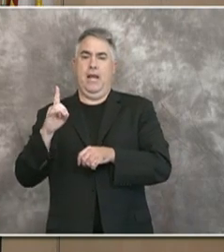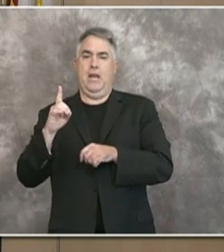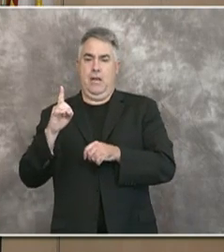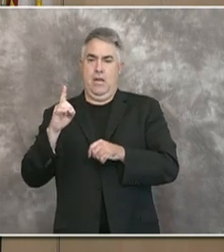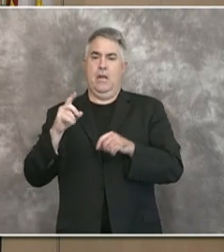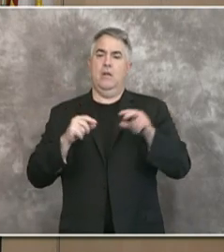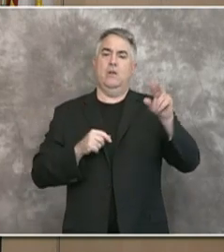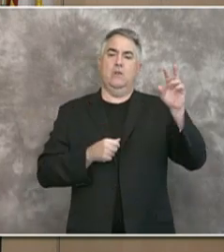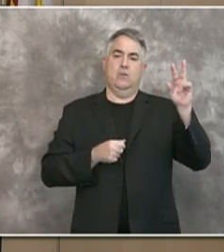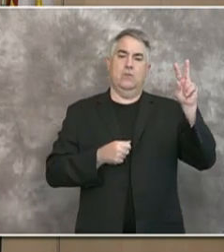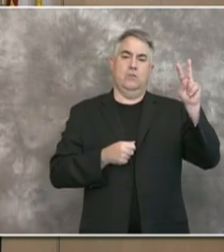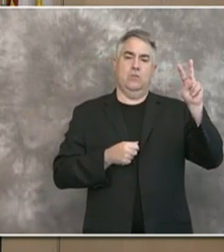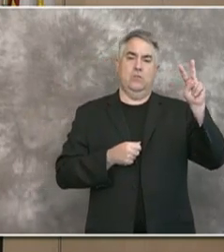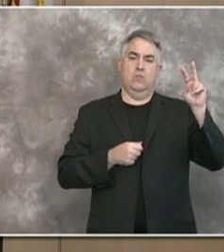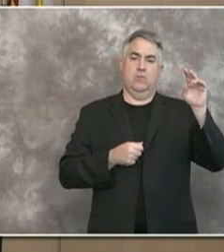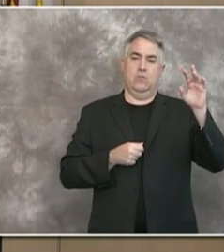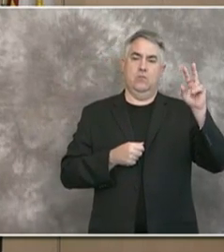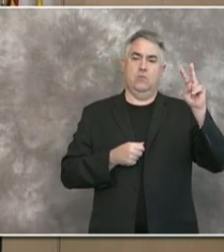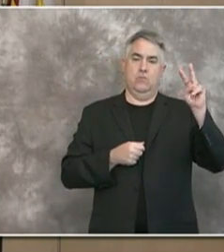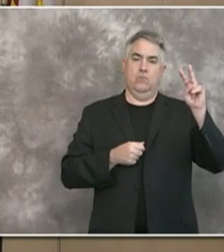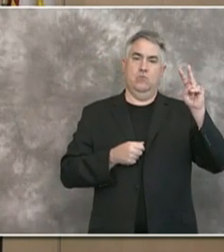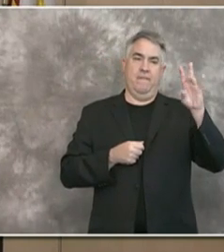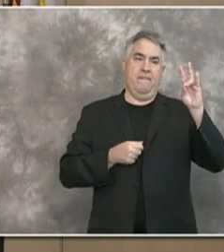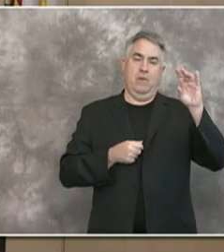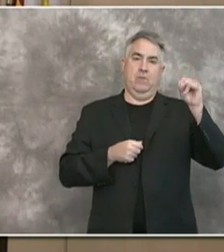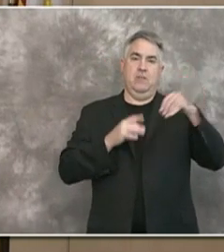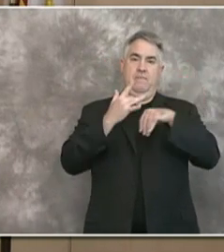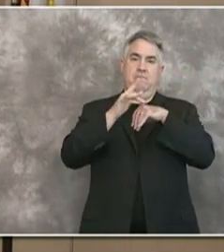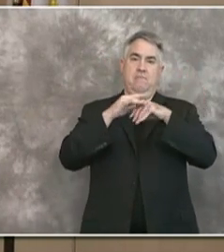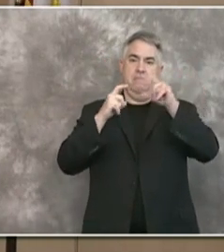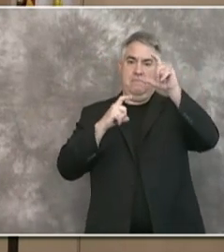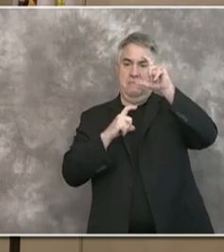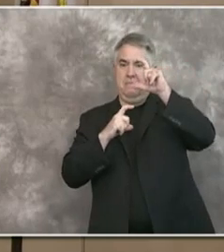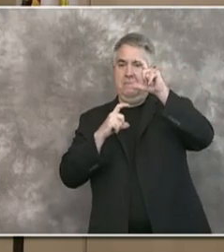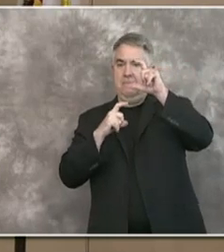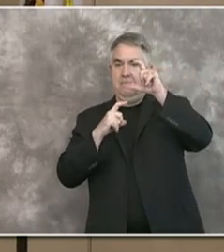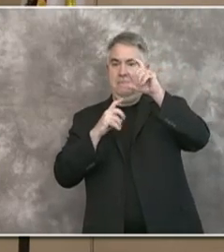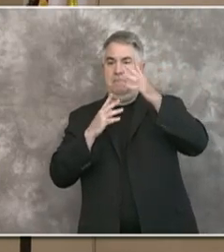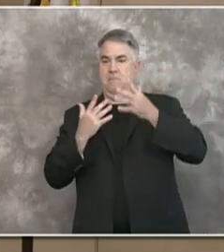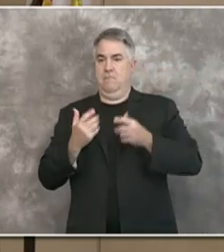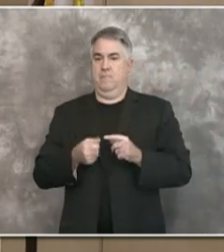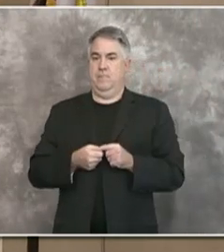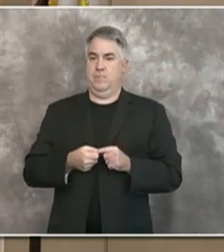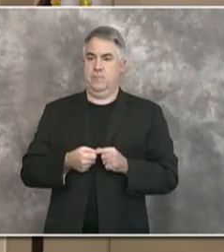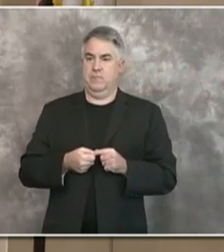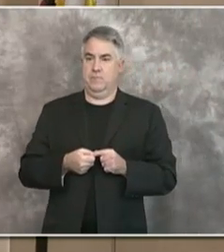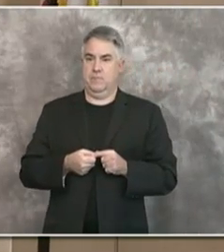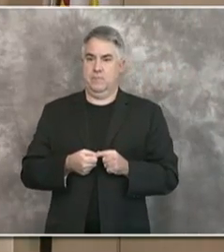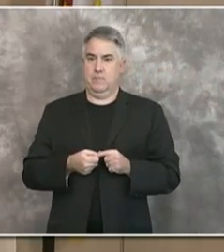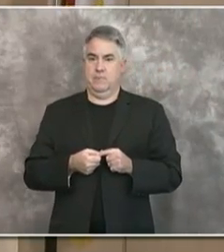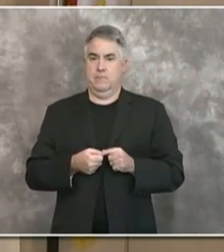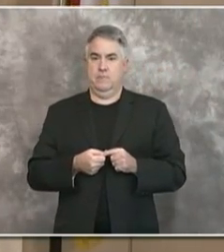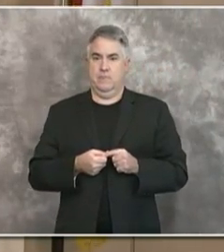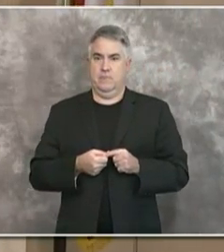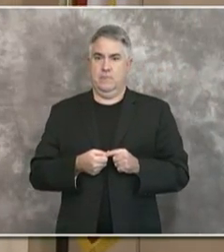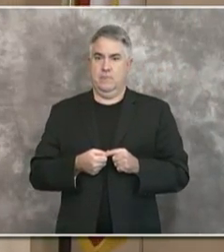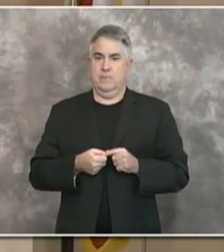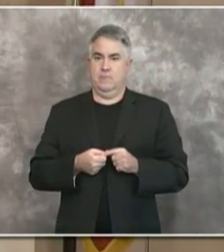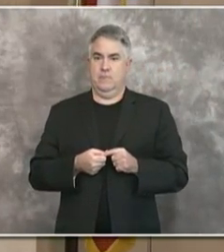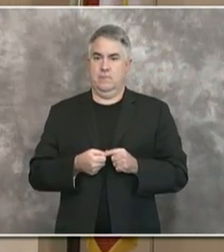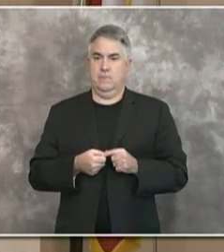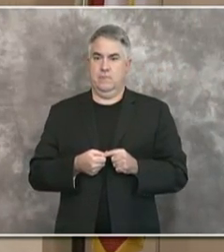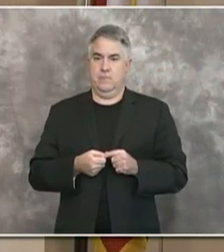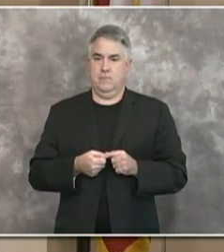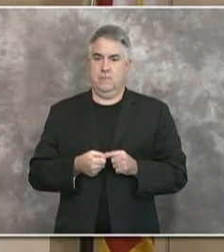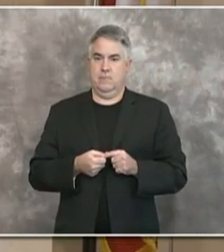surge capacity. And then the next slide I wanted to show was related to